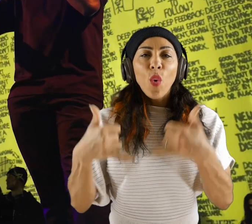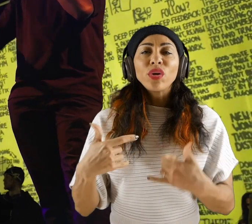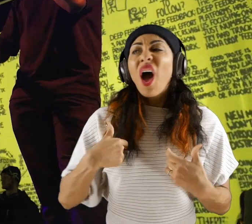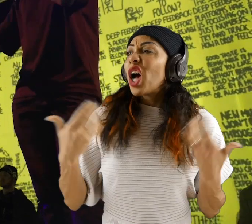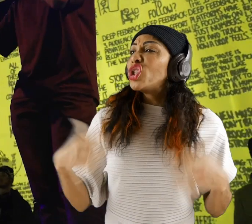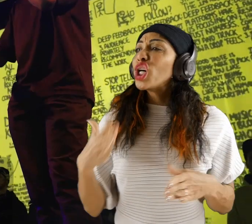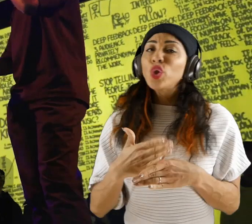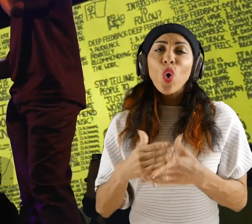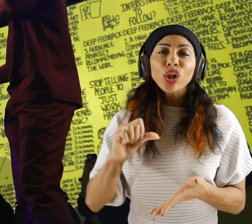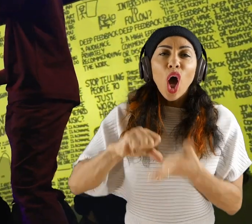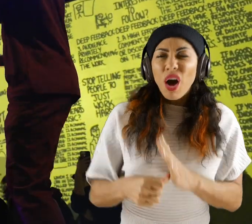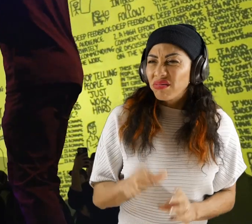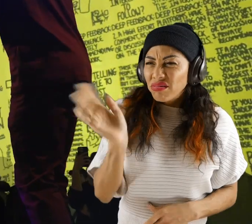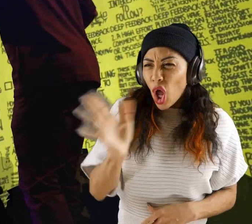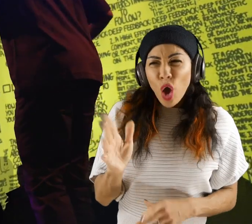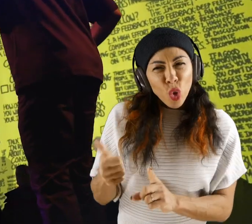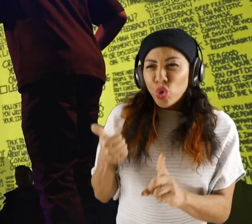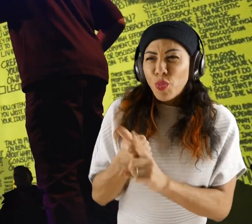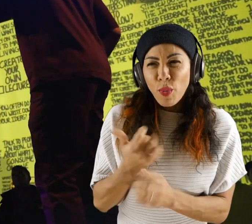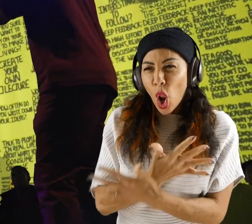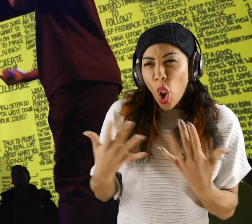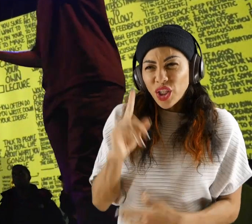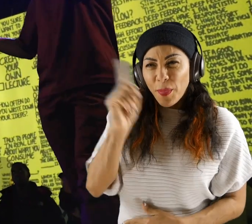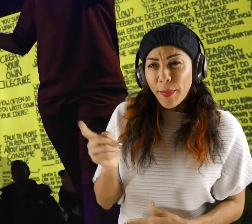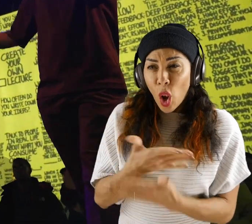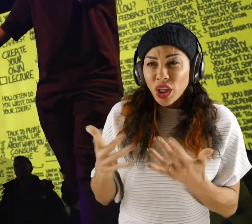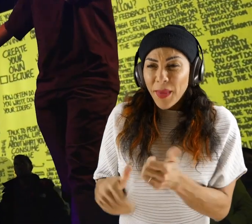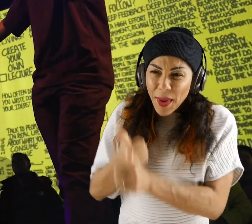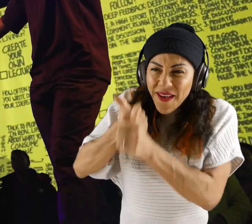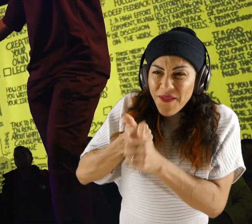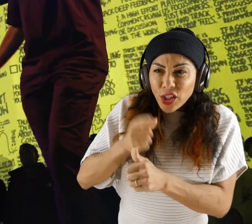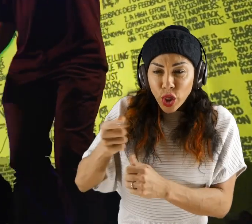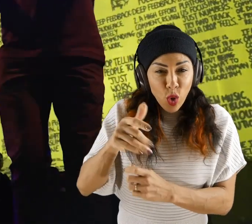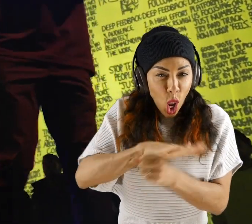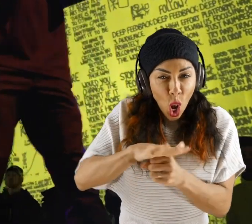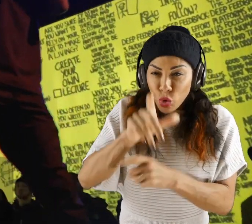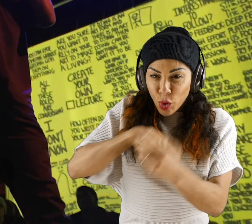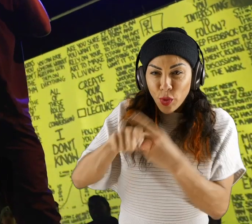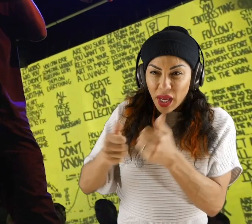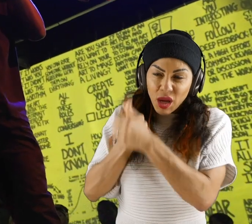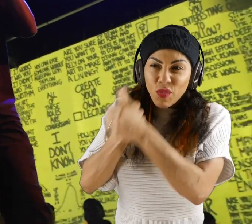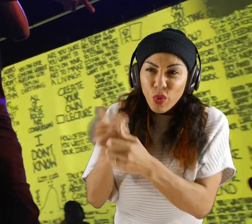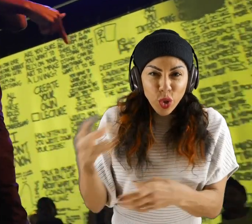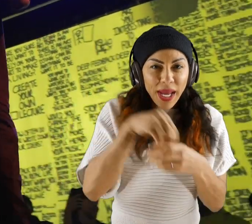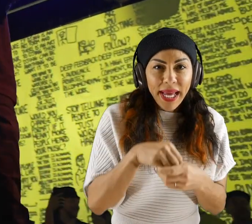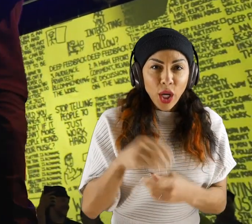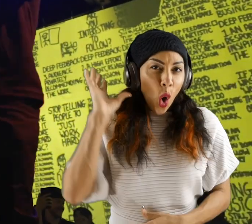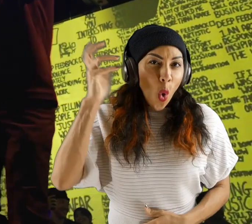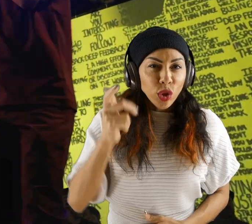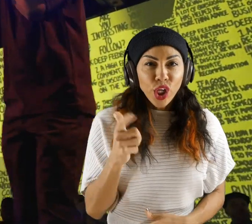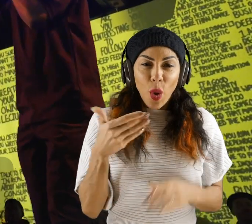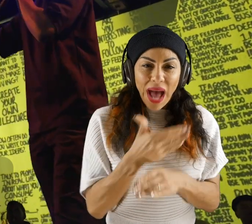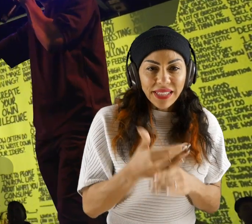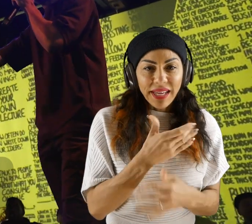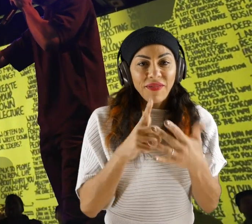by bare people, invested in by bare people, your local community backed you, you were audio active, Adam, Julia helped you, you know what I mean?